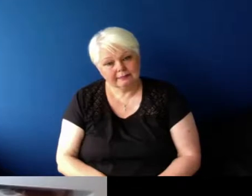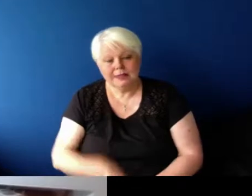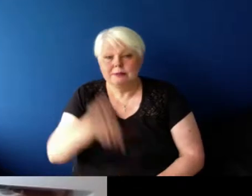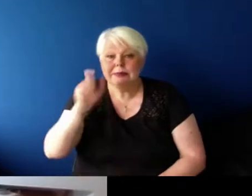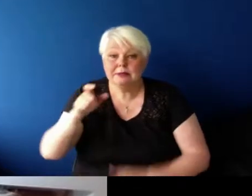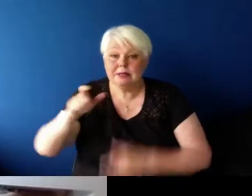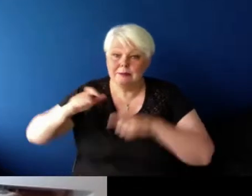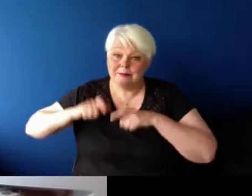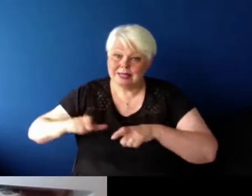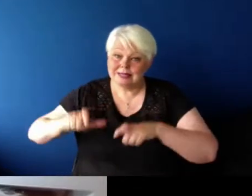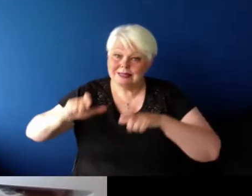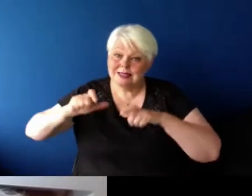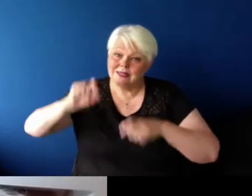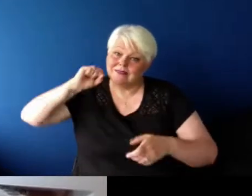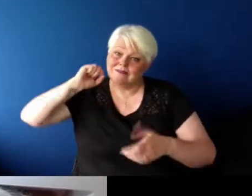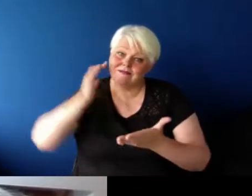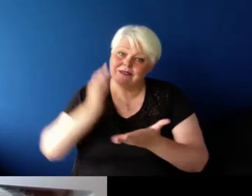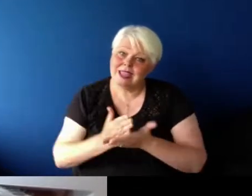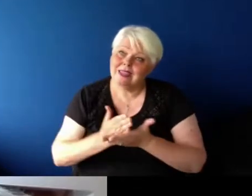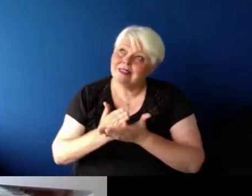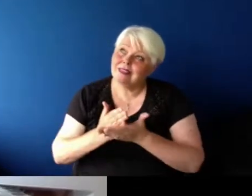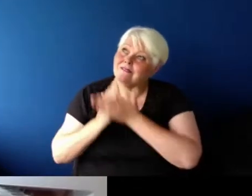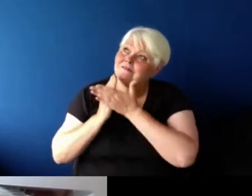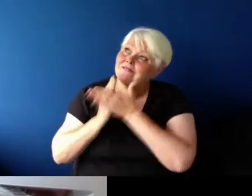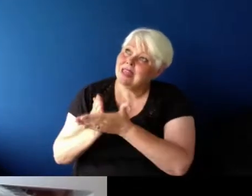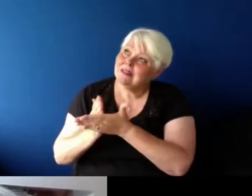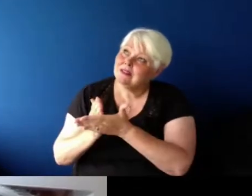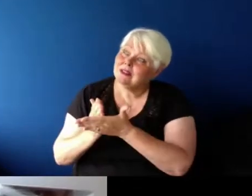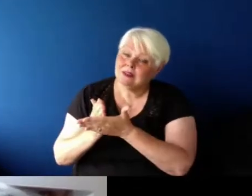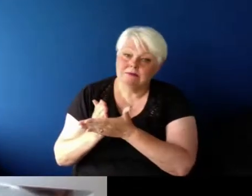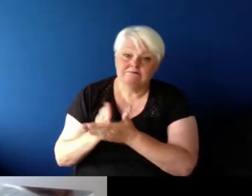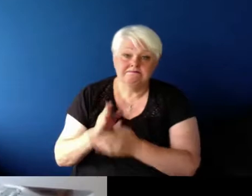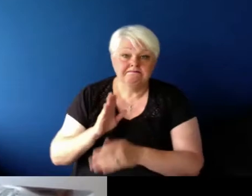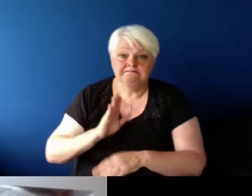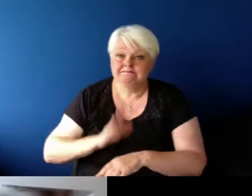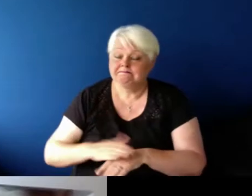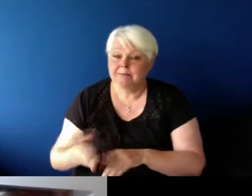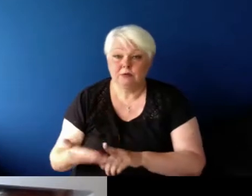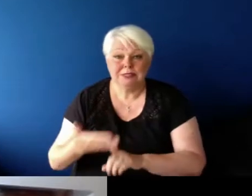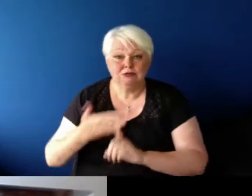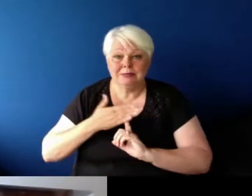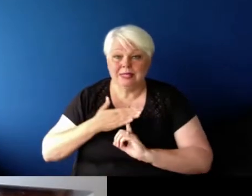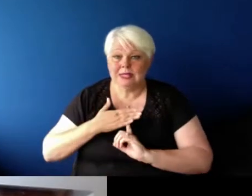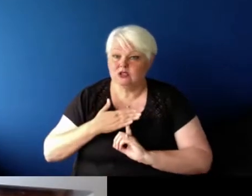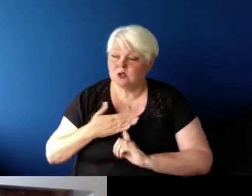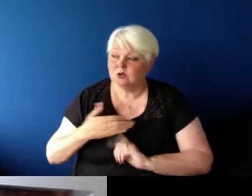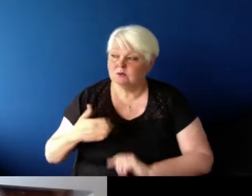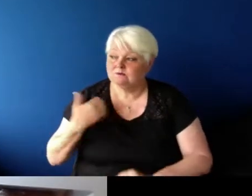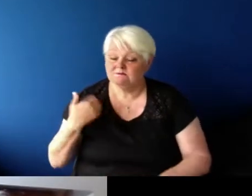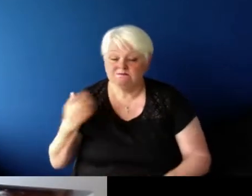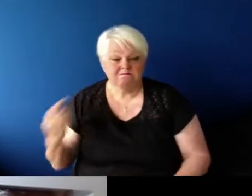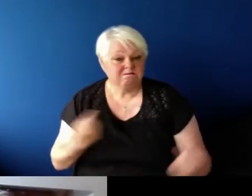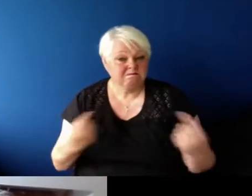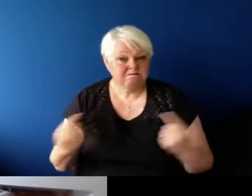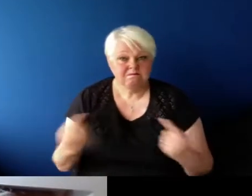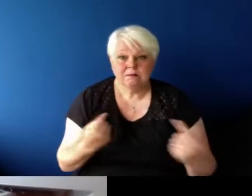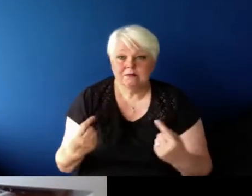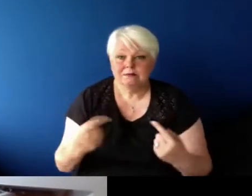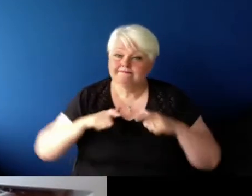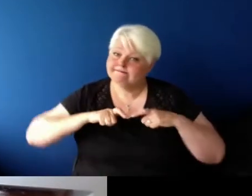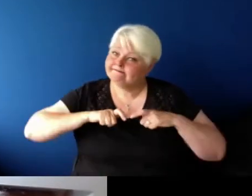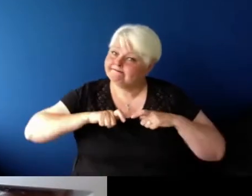maintained their faith and their faithfulness despite discrimination and despite antagonism and all the rest of it, you